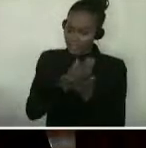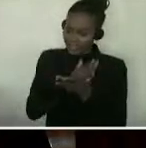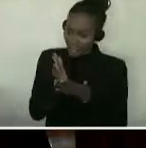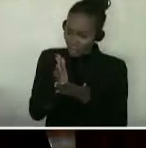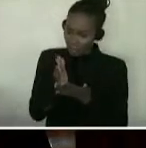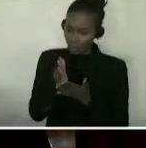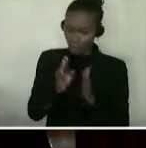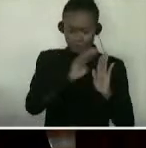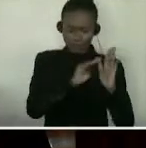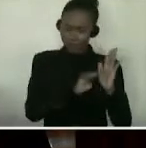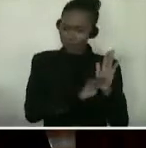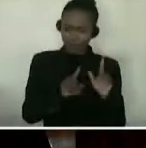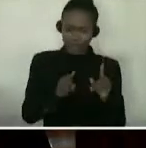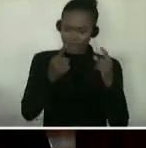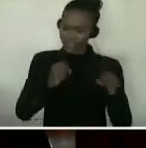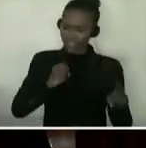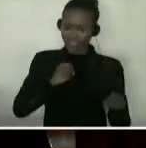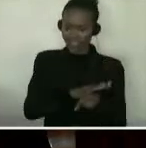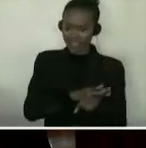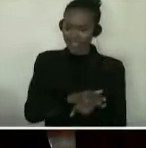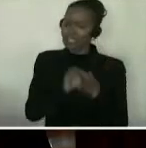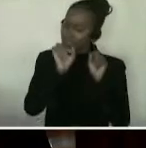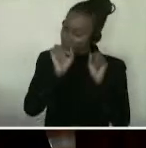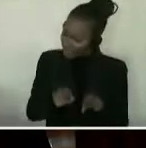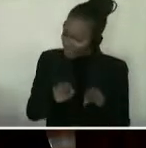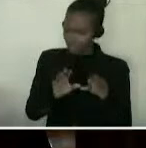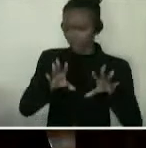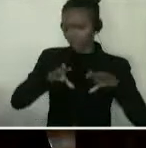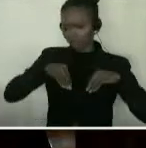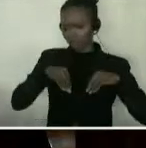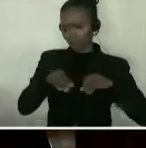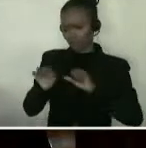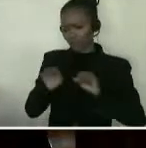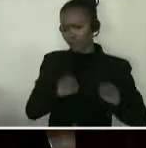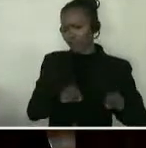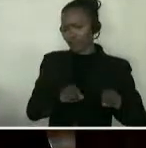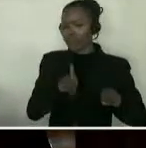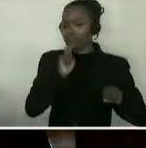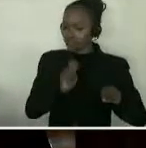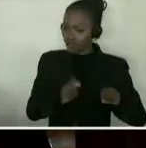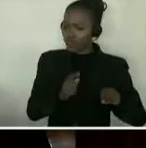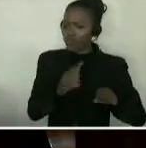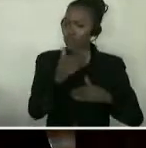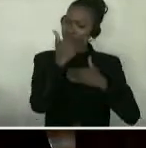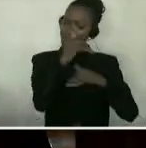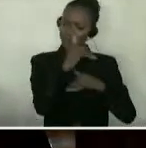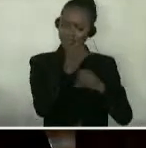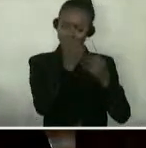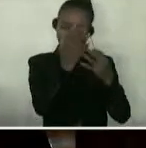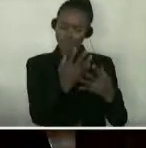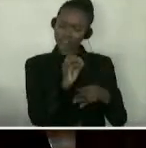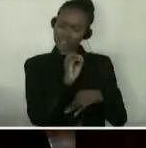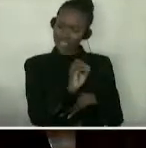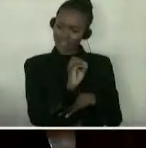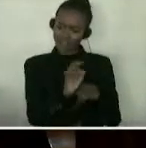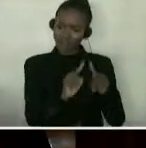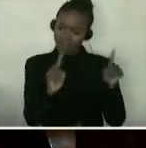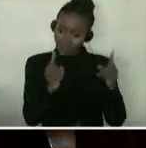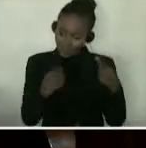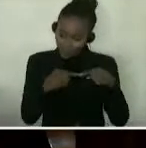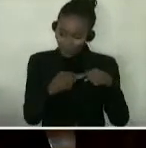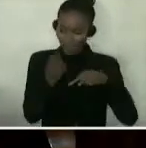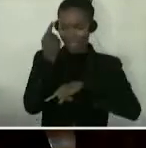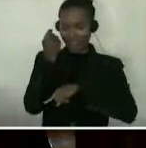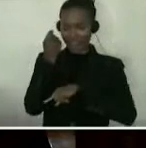departments yes we agree with honorable members that we are having the limited budget but we understand